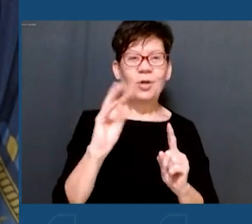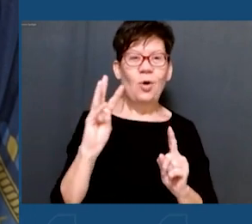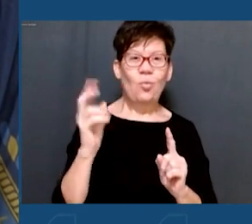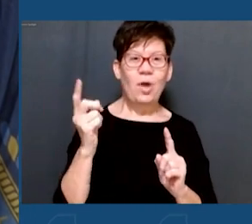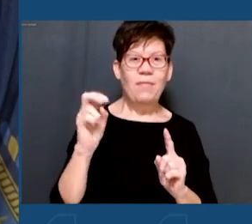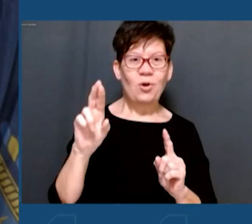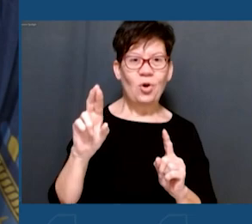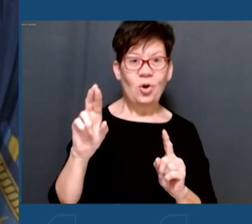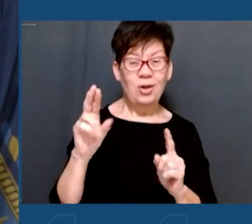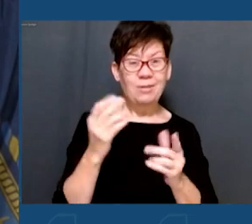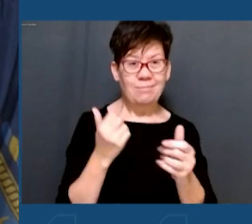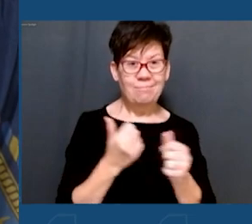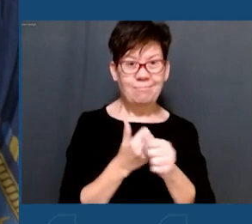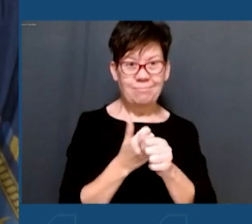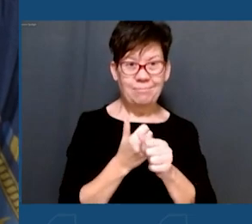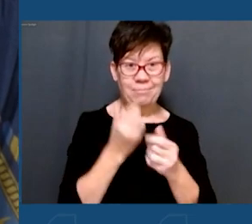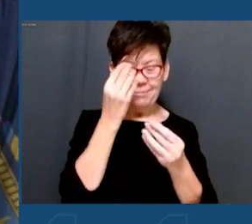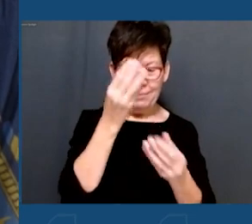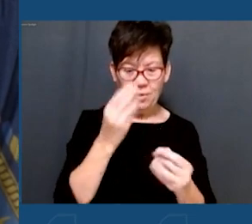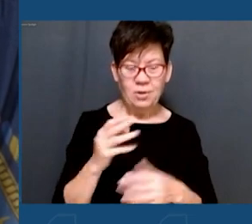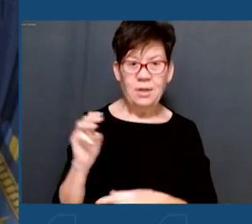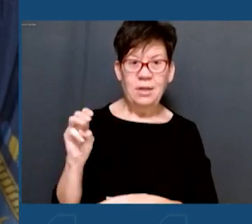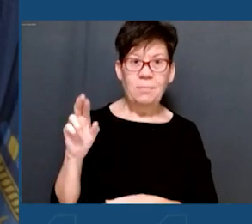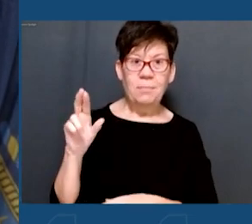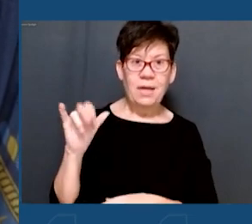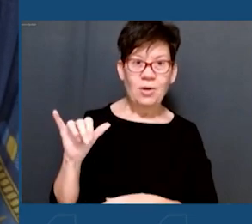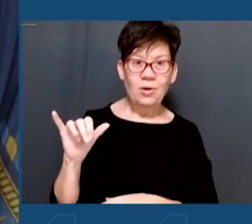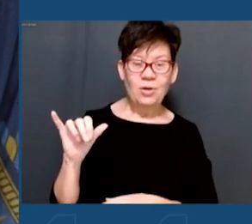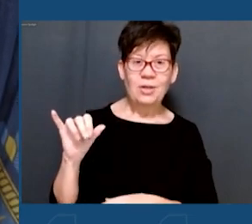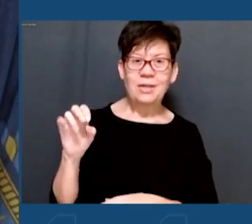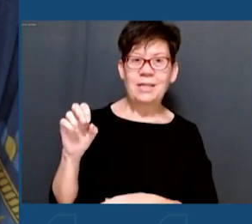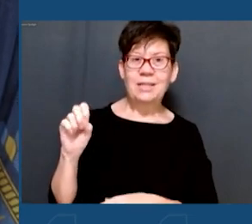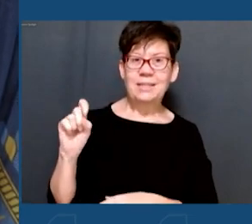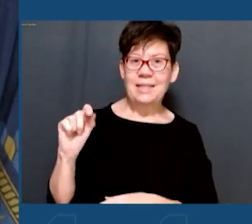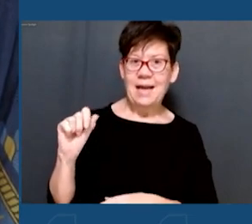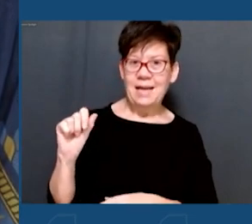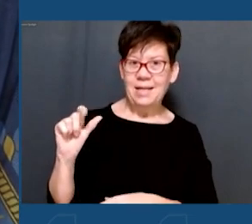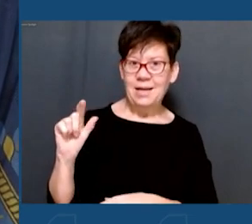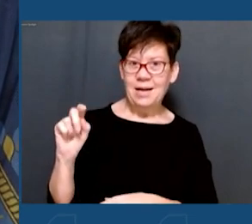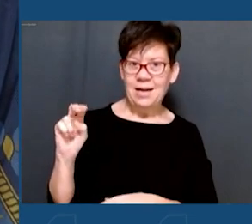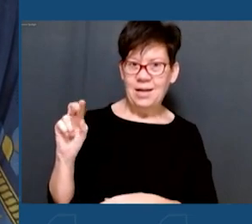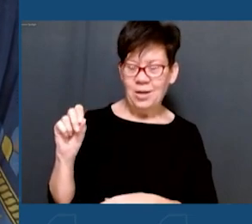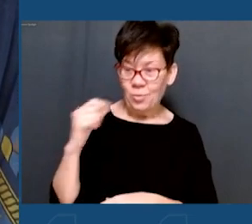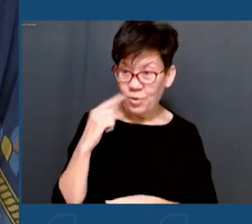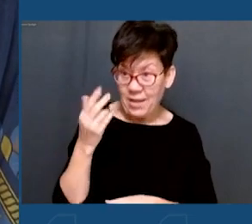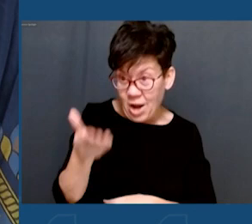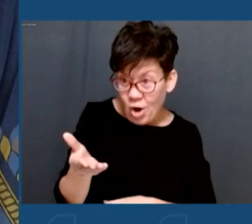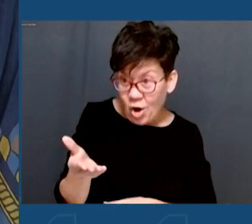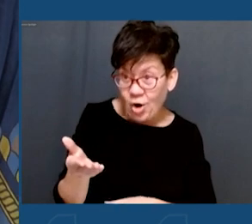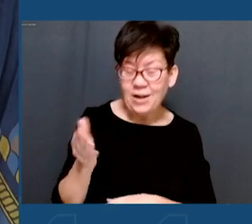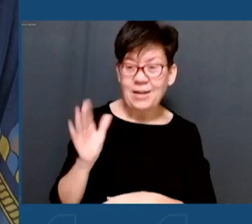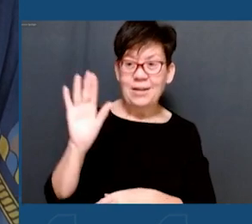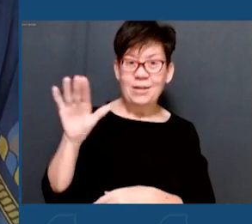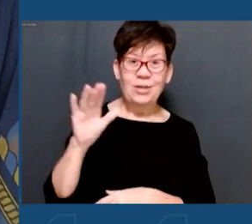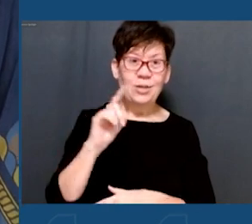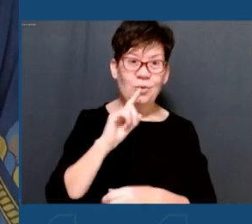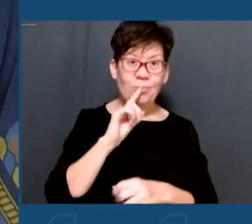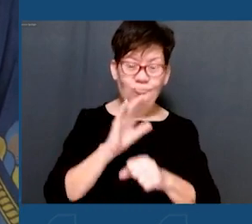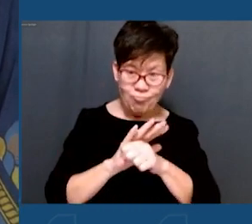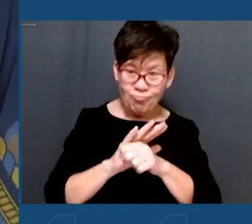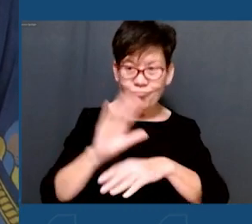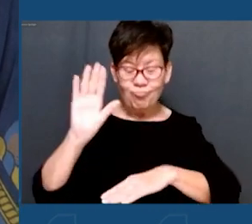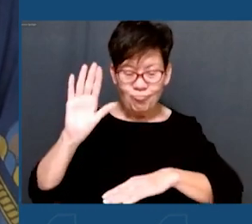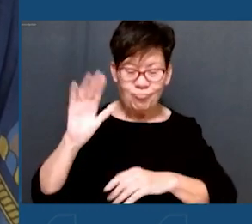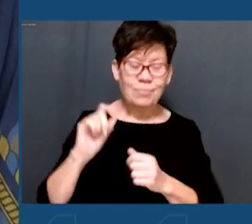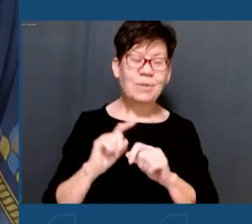of all, Mayor Ristino, it's been a pleasure to work with you. We are there at your swearing in, welcoming you to your new position, but you've